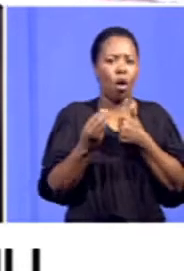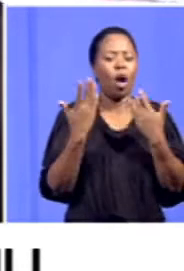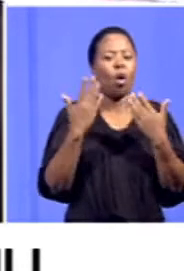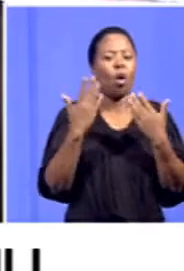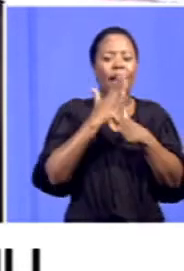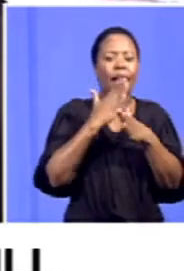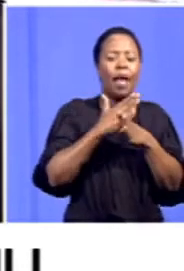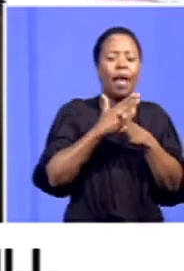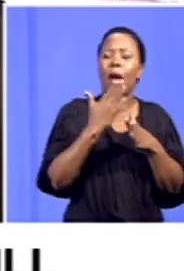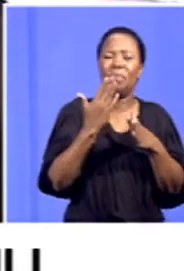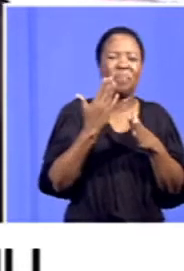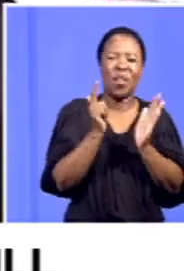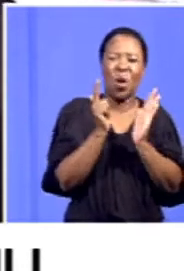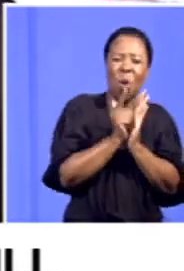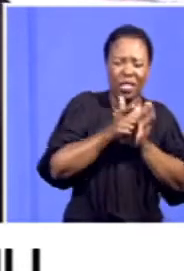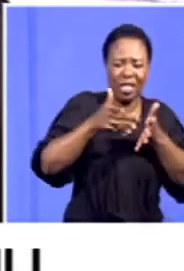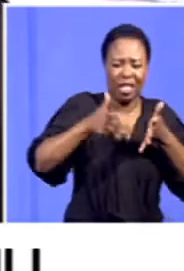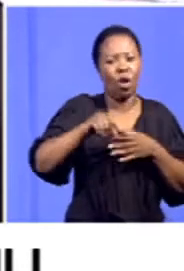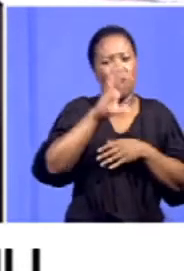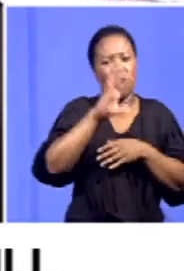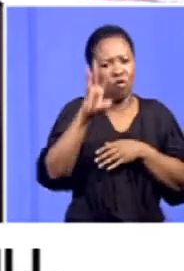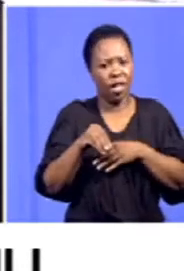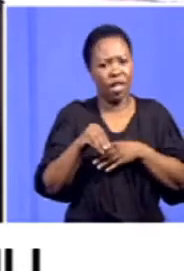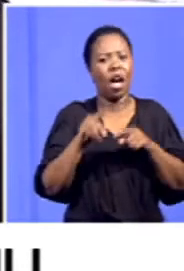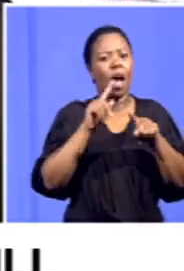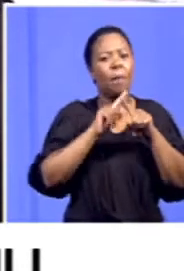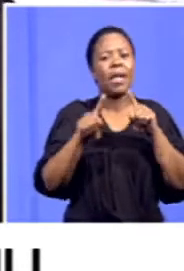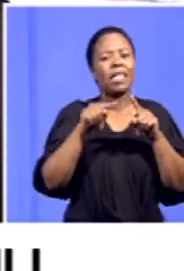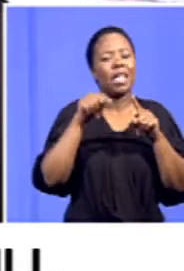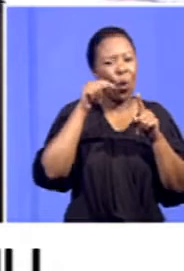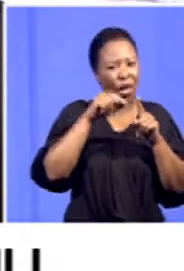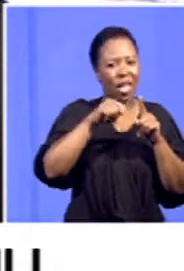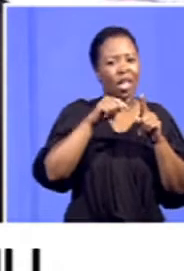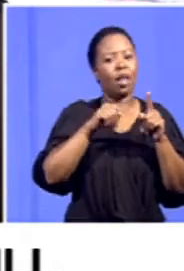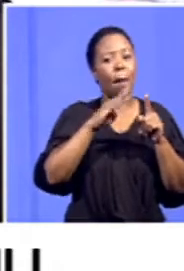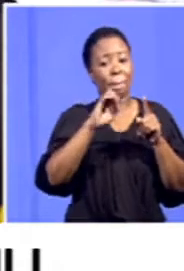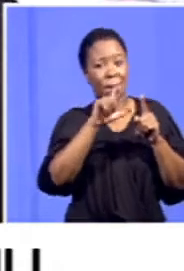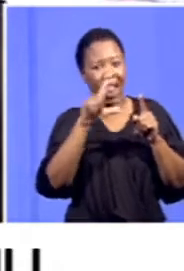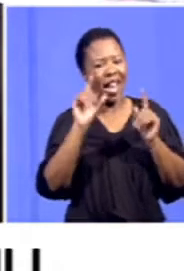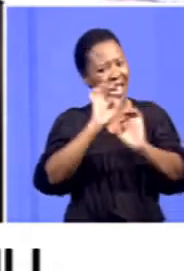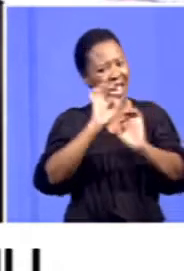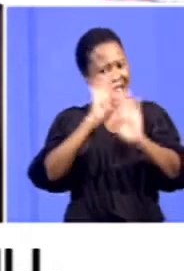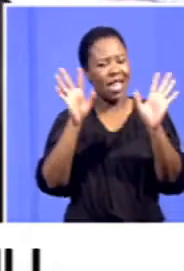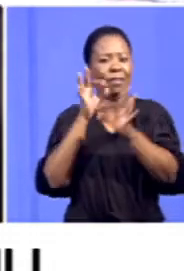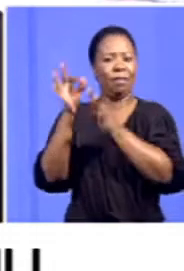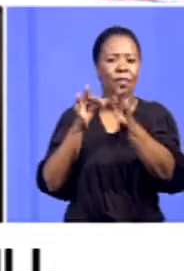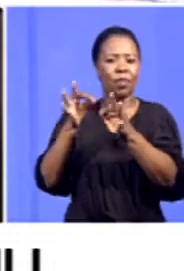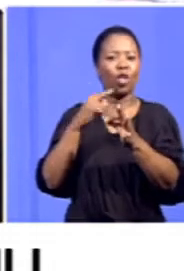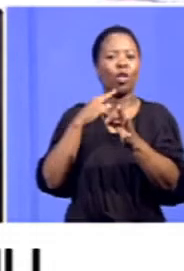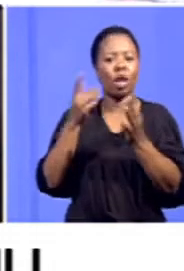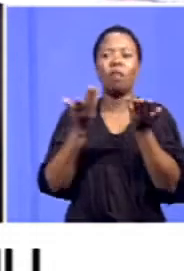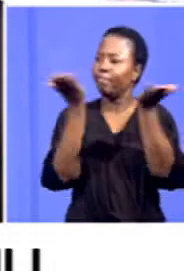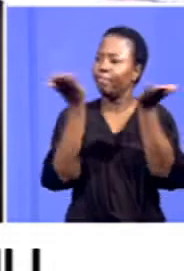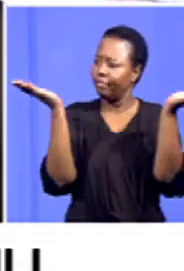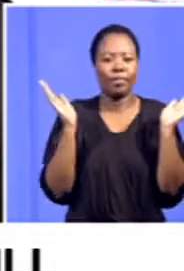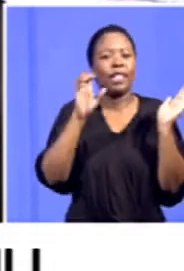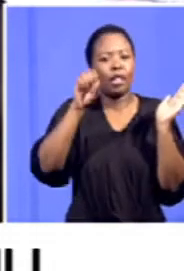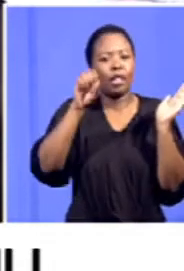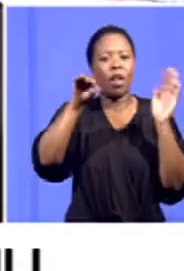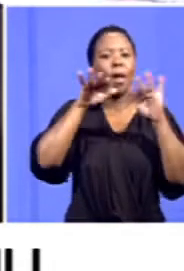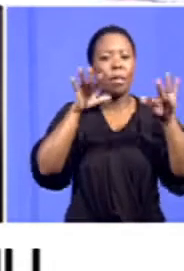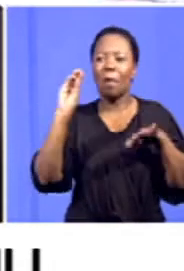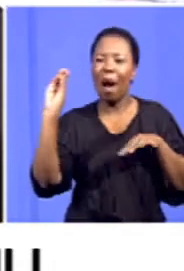in the country, but this certainly can't count as one of them, because what we are saying is that look around you, there's South Africans. It